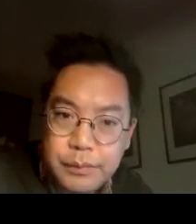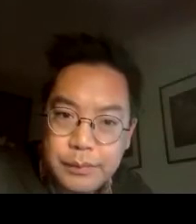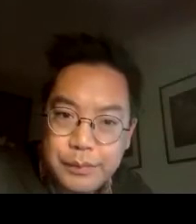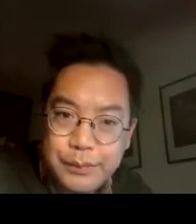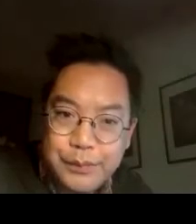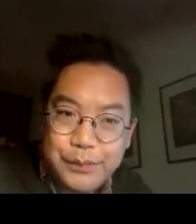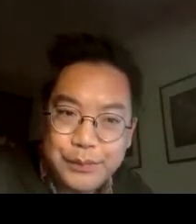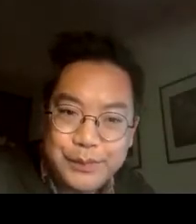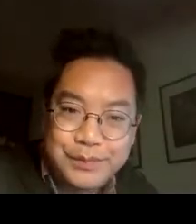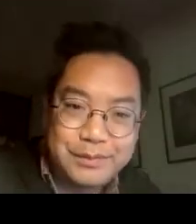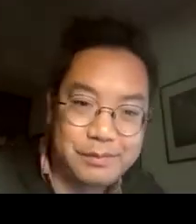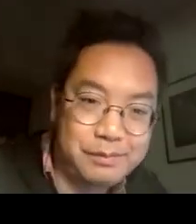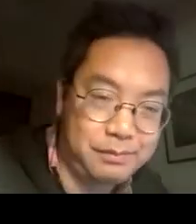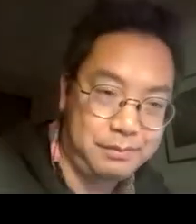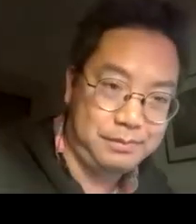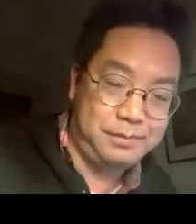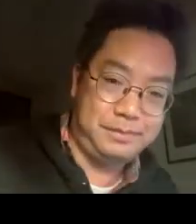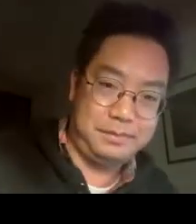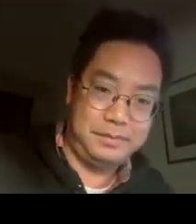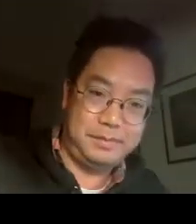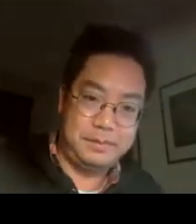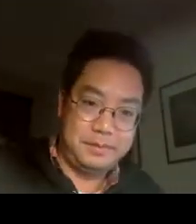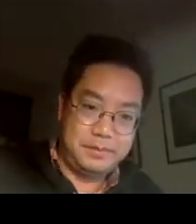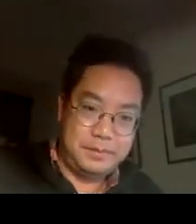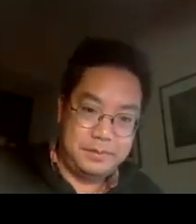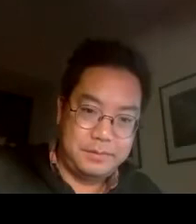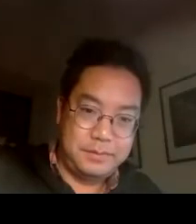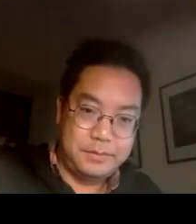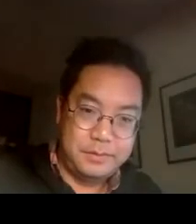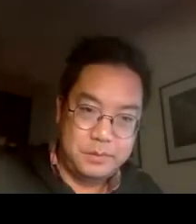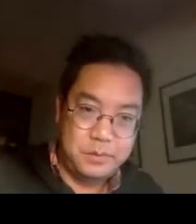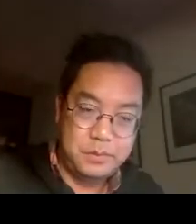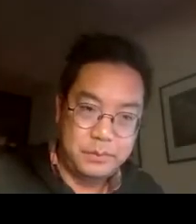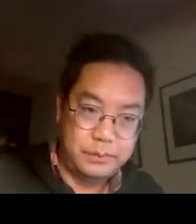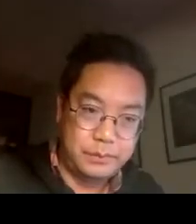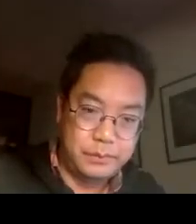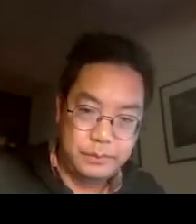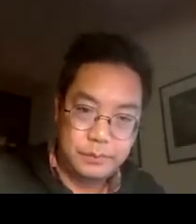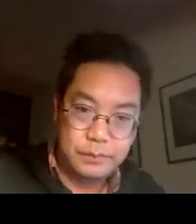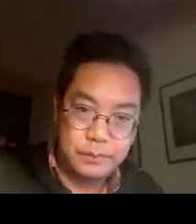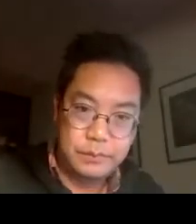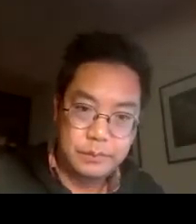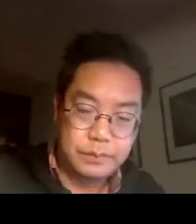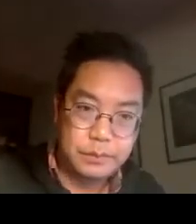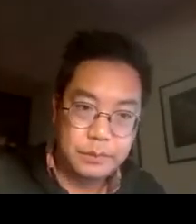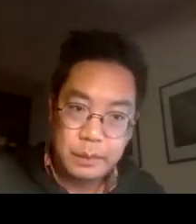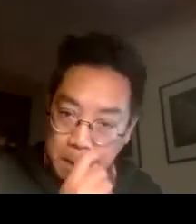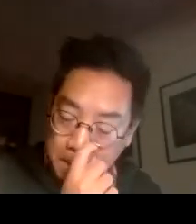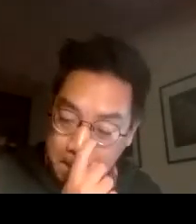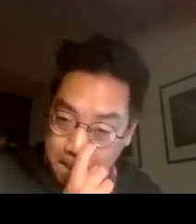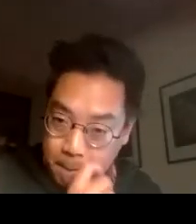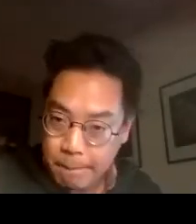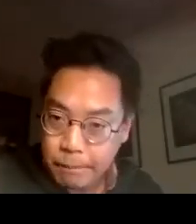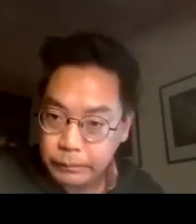We'll get you allowed back in to come off mute. But I think this is a really important point in terms